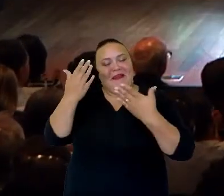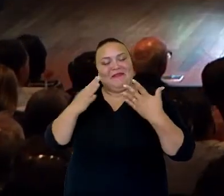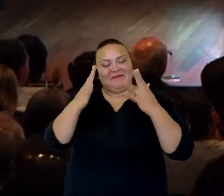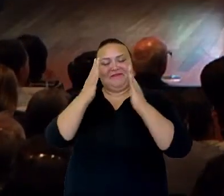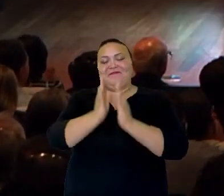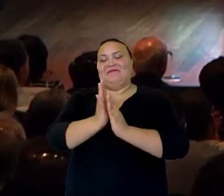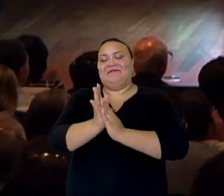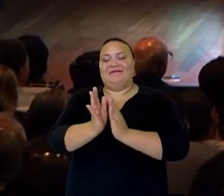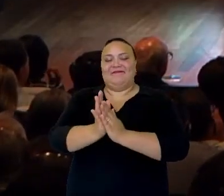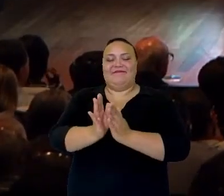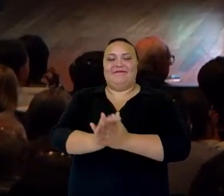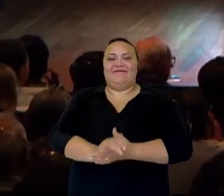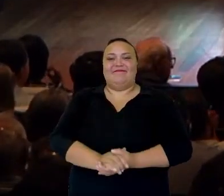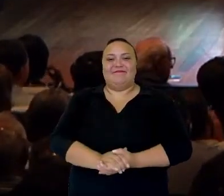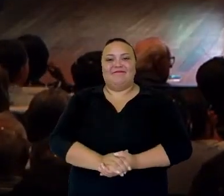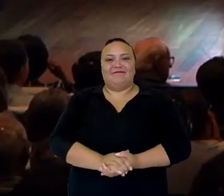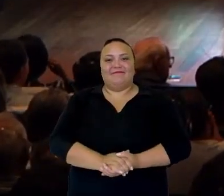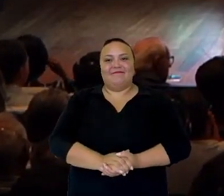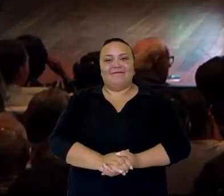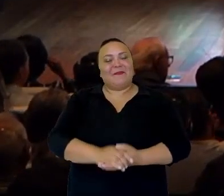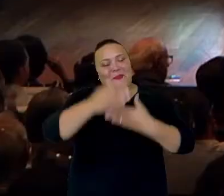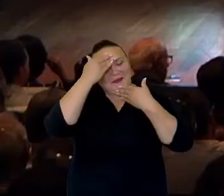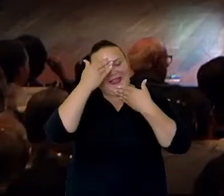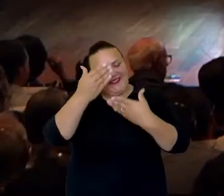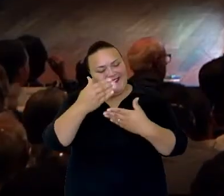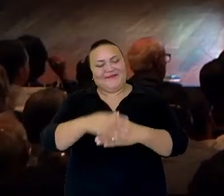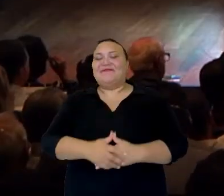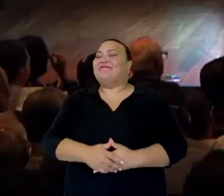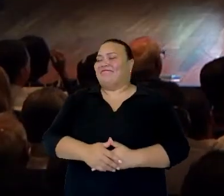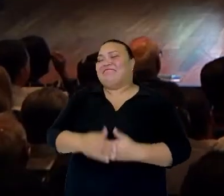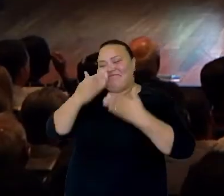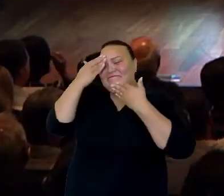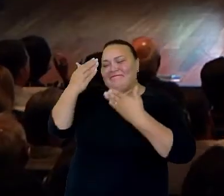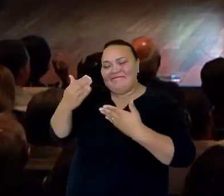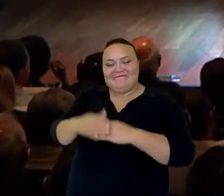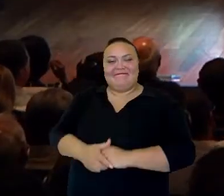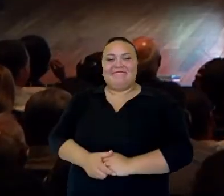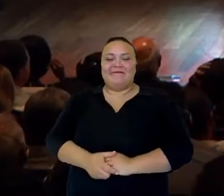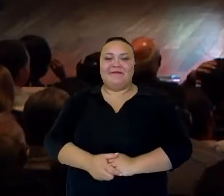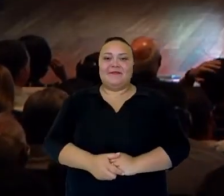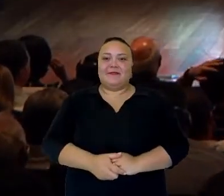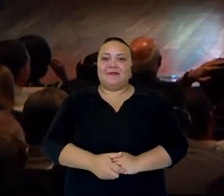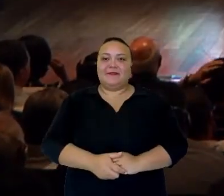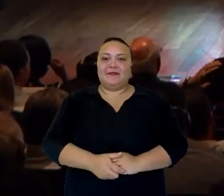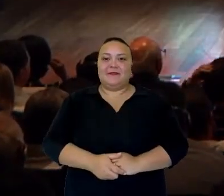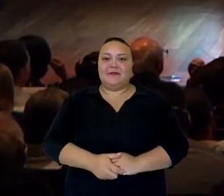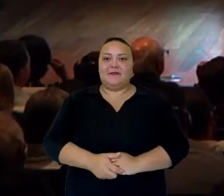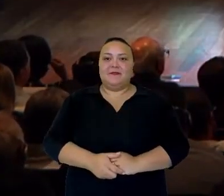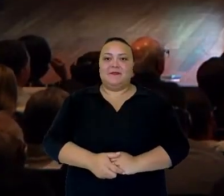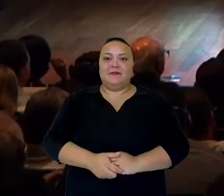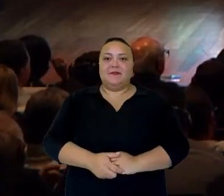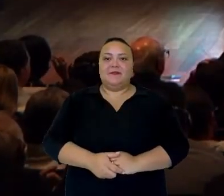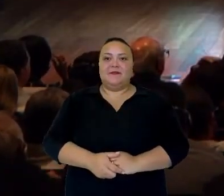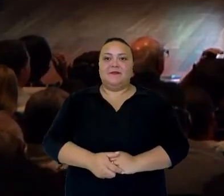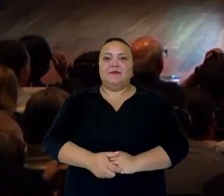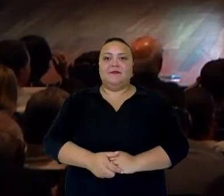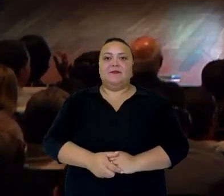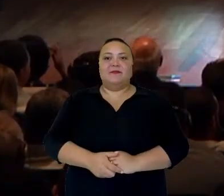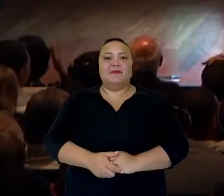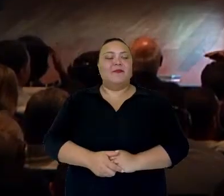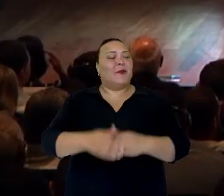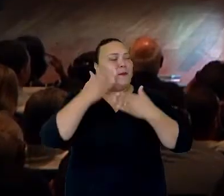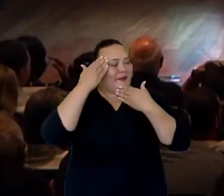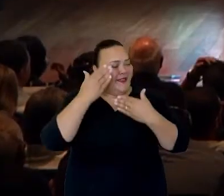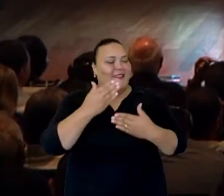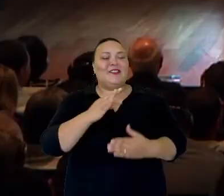Thank you very much. I really appreciate Thanks, that. Dr. Prisco. Obrigada, Tiago. Vamos só posicionar para fazer uma foto, por favor?